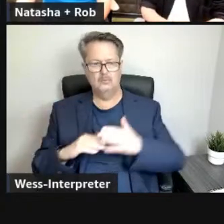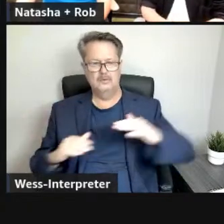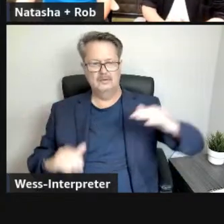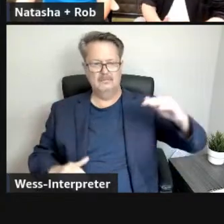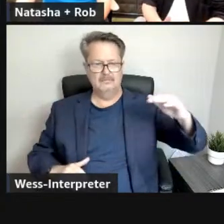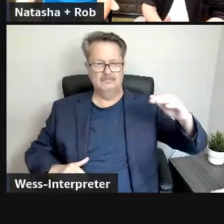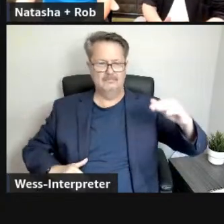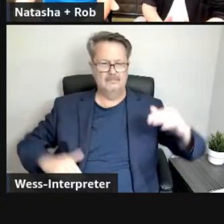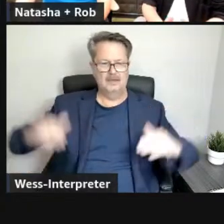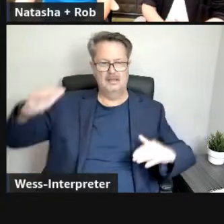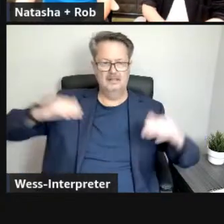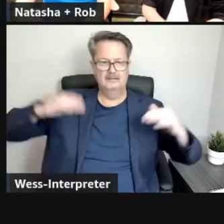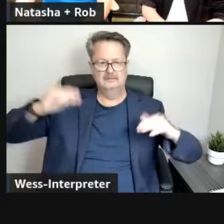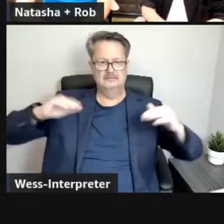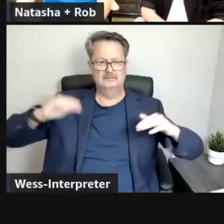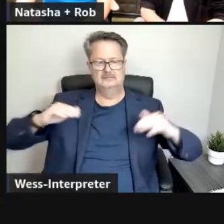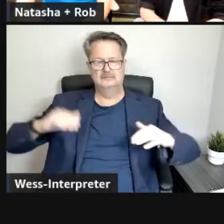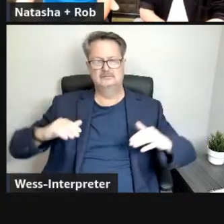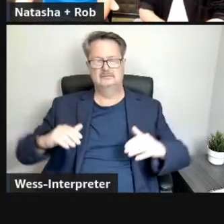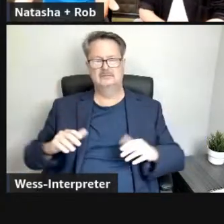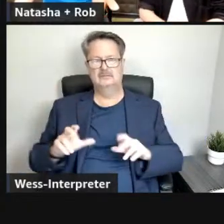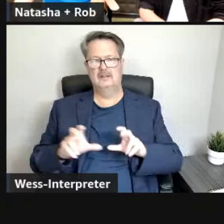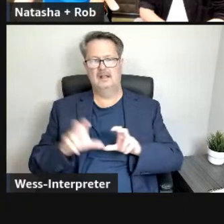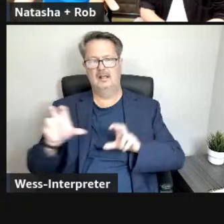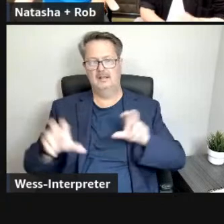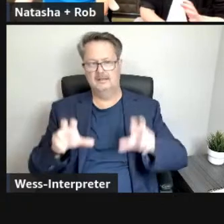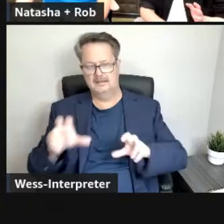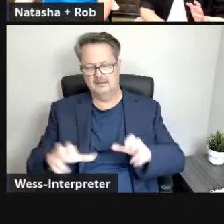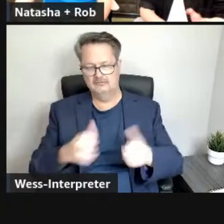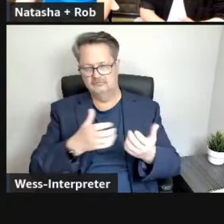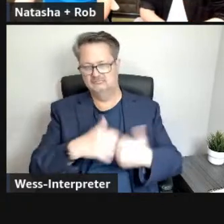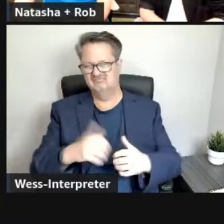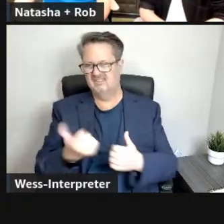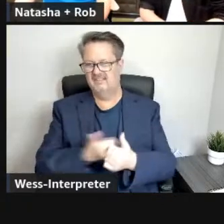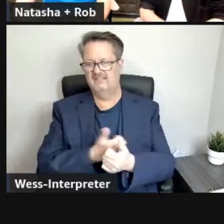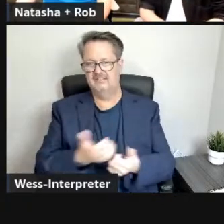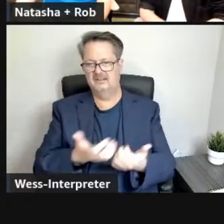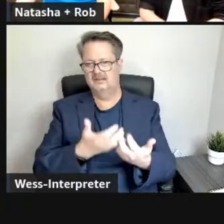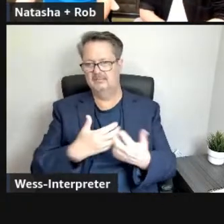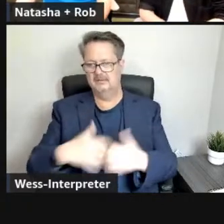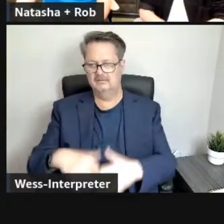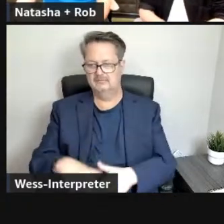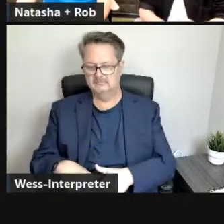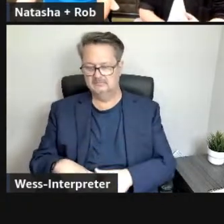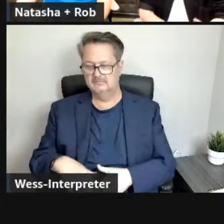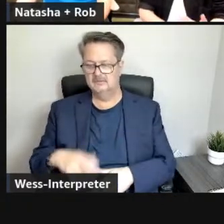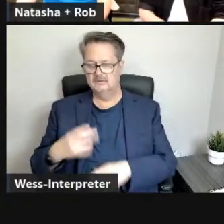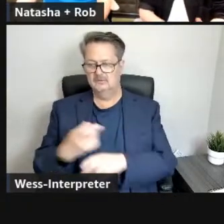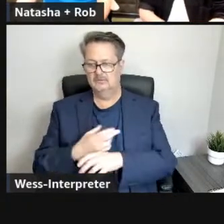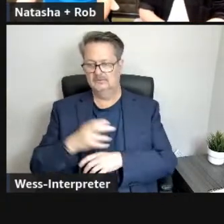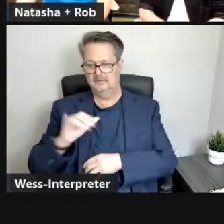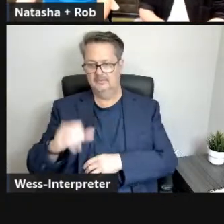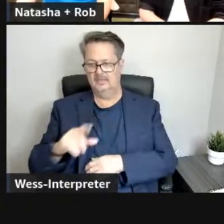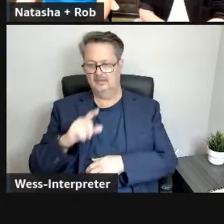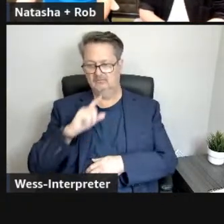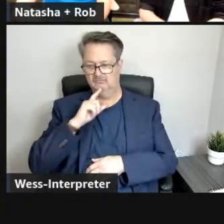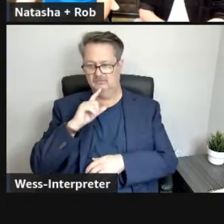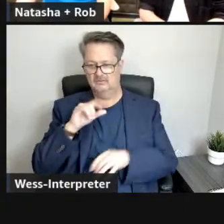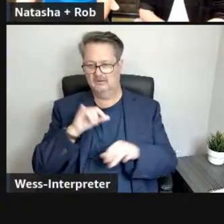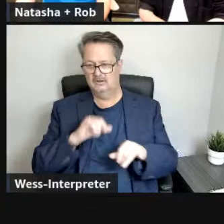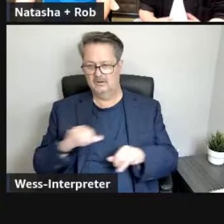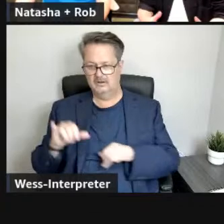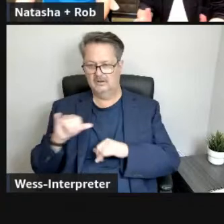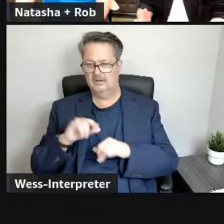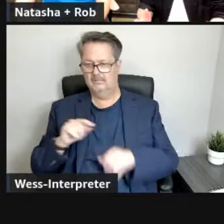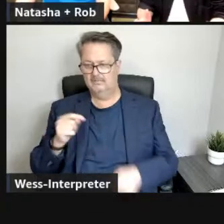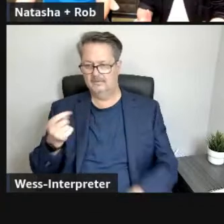strategies. All of these things are already baked in for you. And using managed node groups with cluster autoscaler is quite a common thing we see with customers that